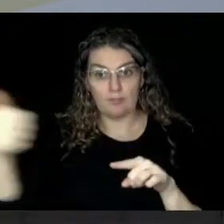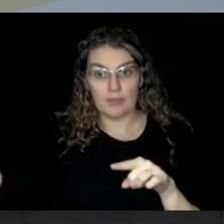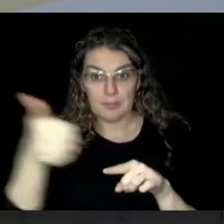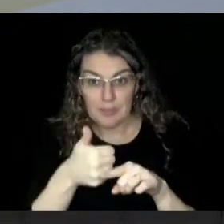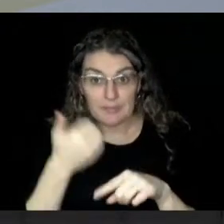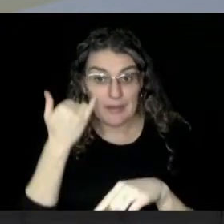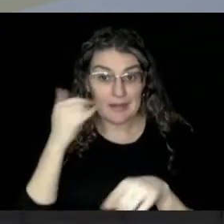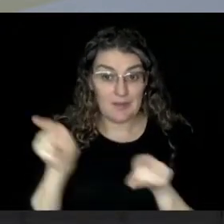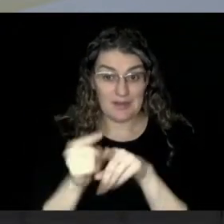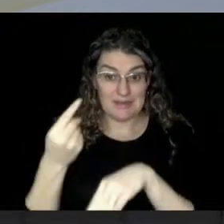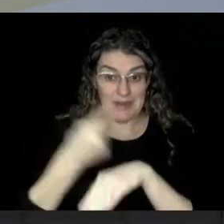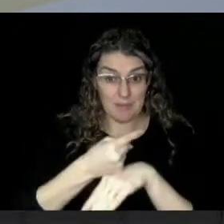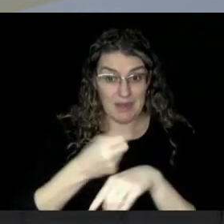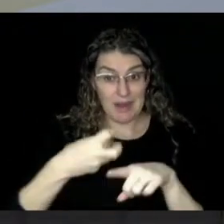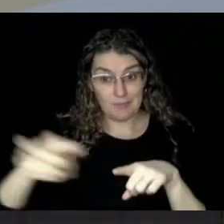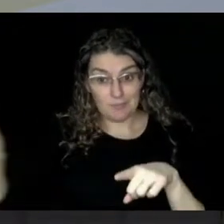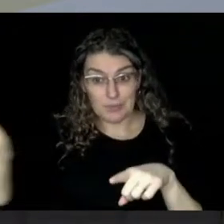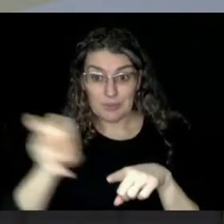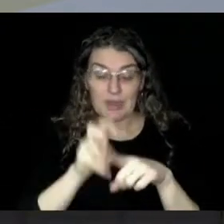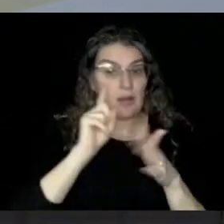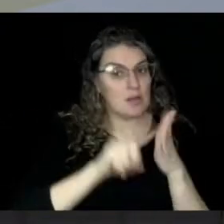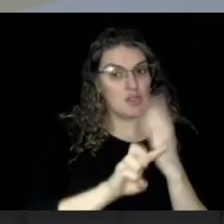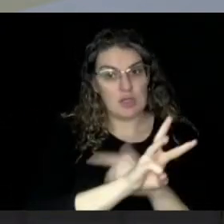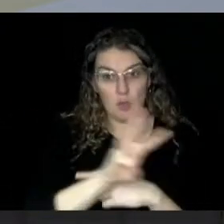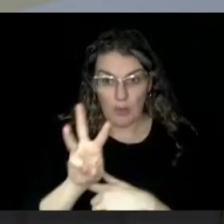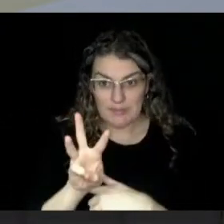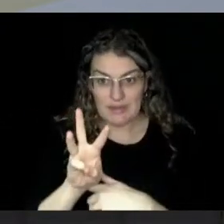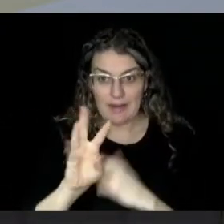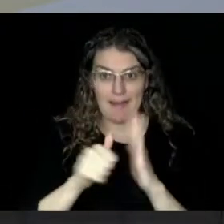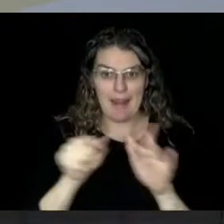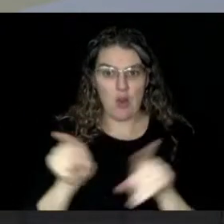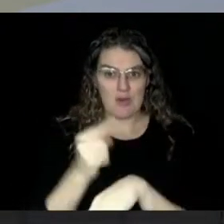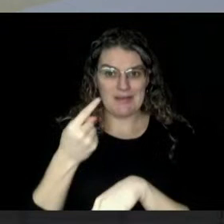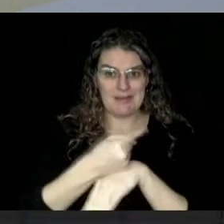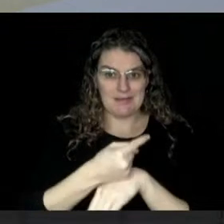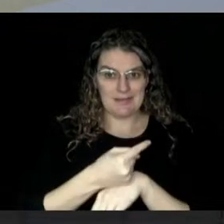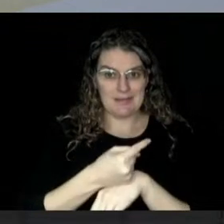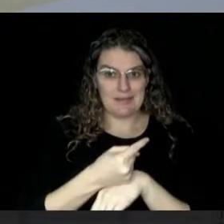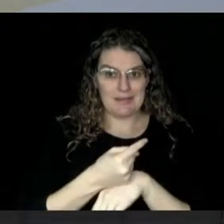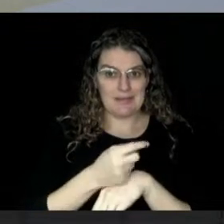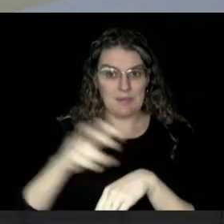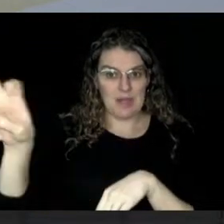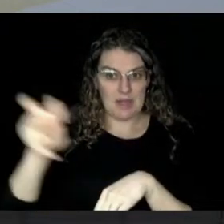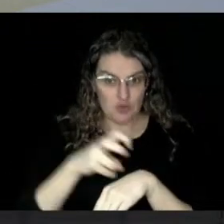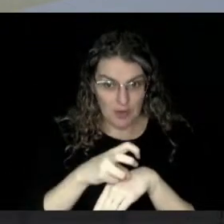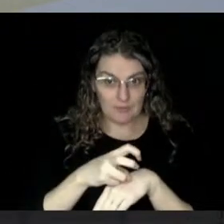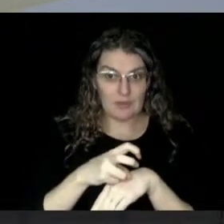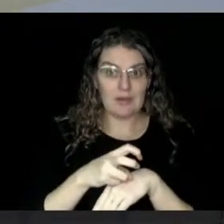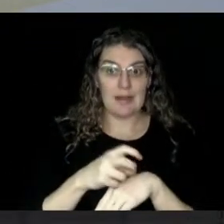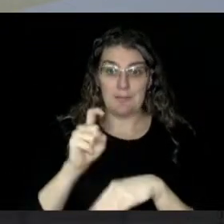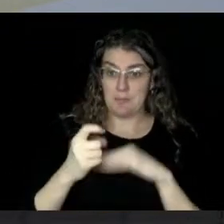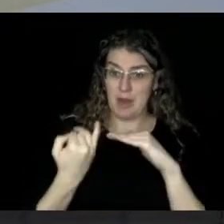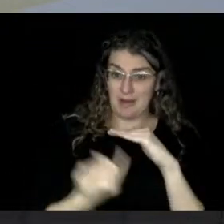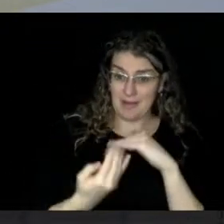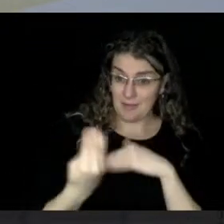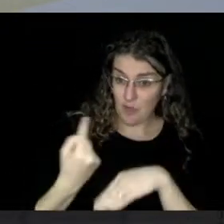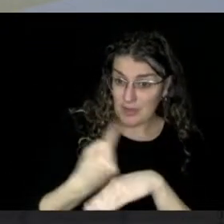to familiarize themselves with the requirements for the same-day travel self-isolation exemption.